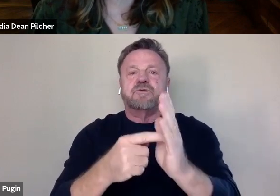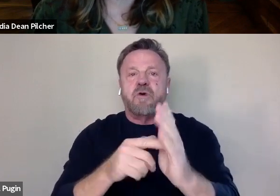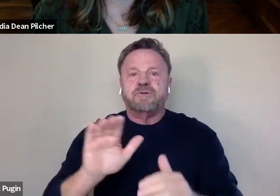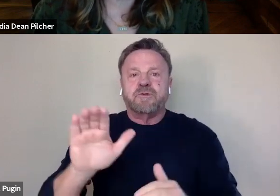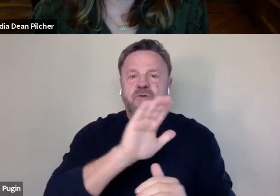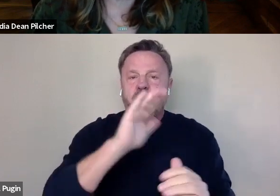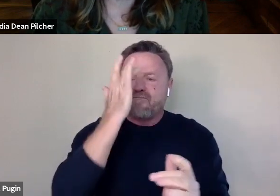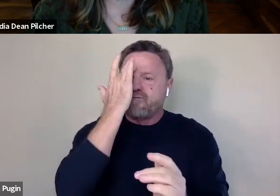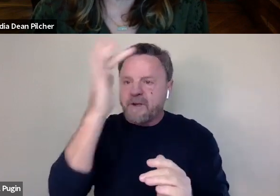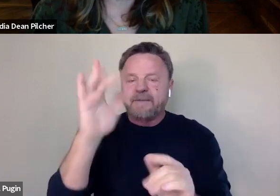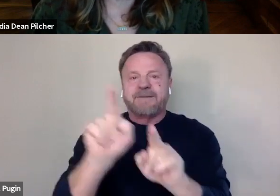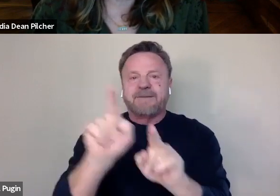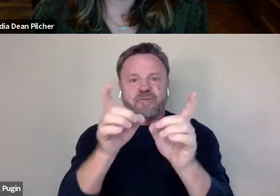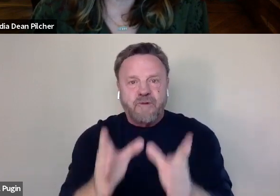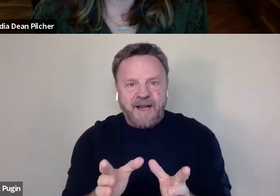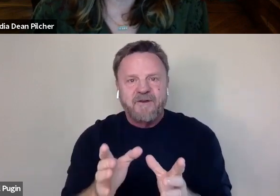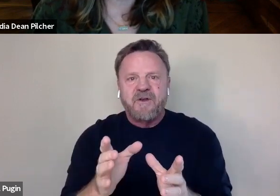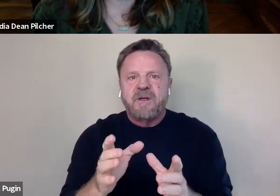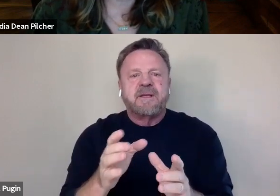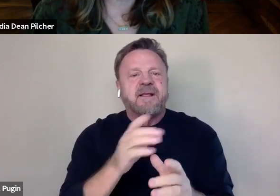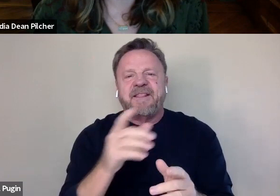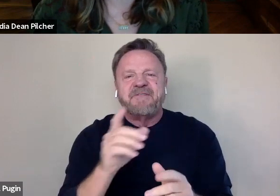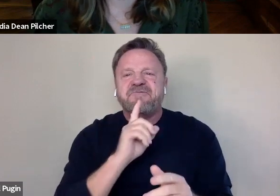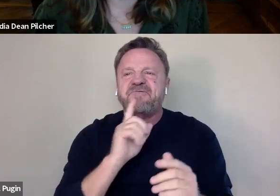brilliance as a director, are understated,